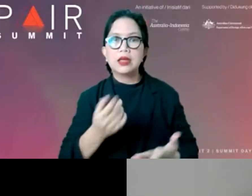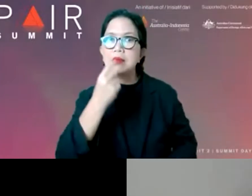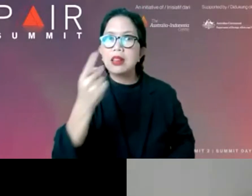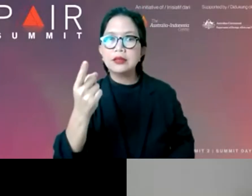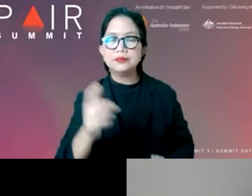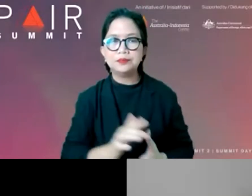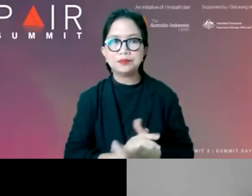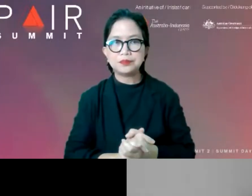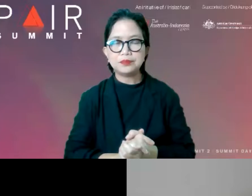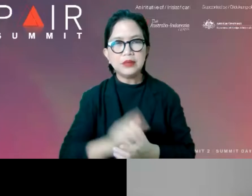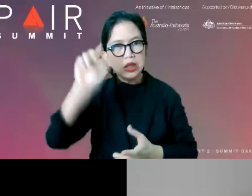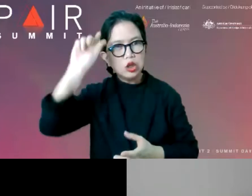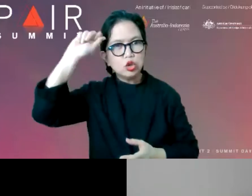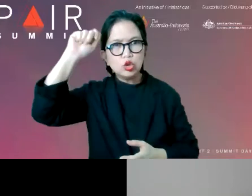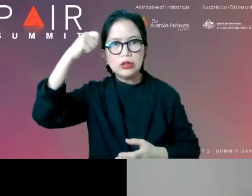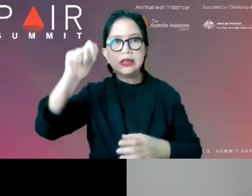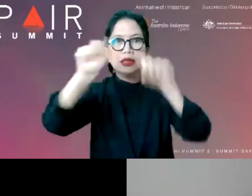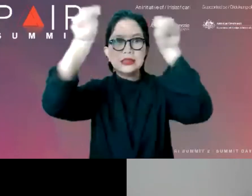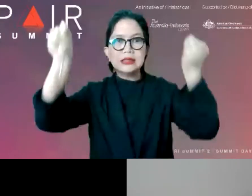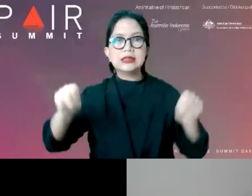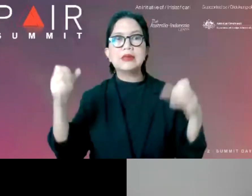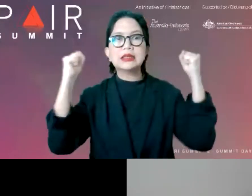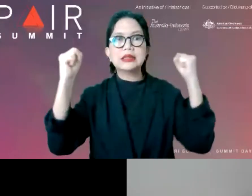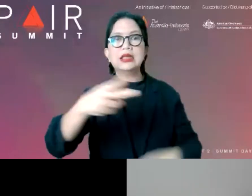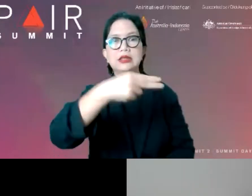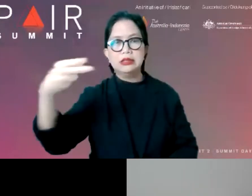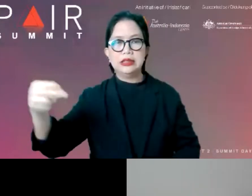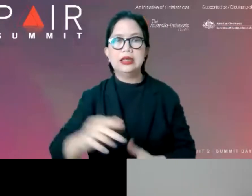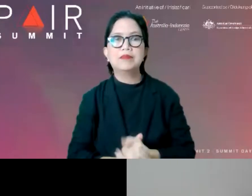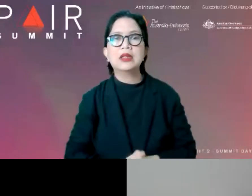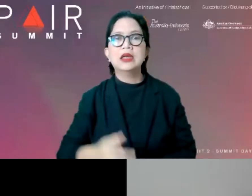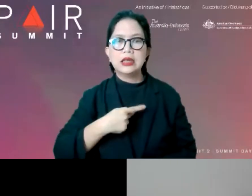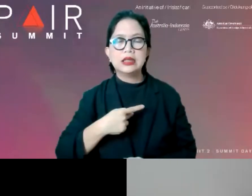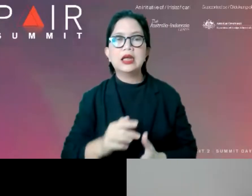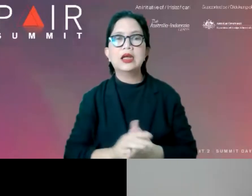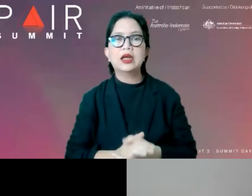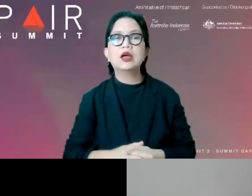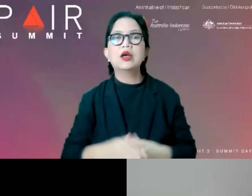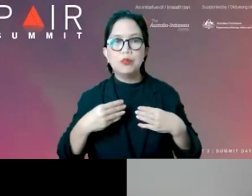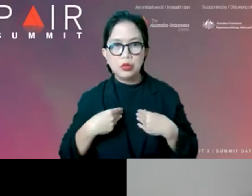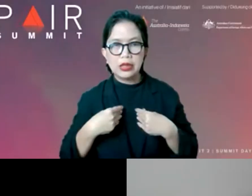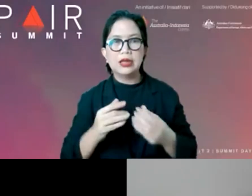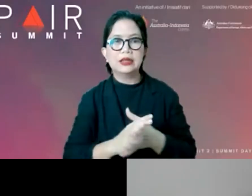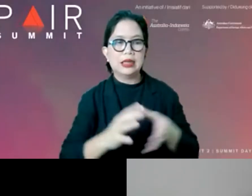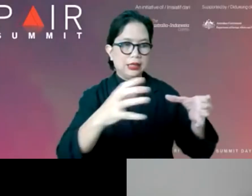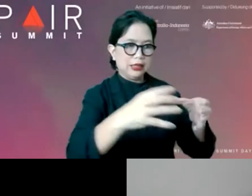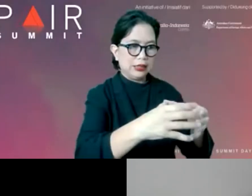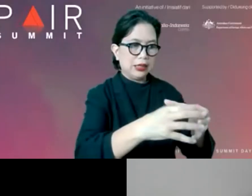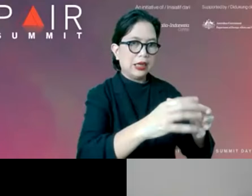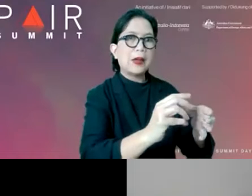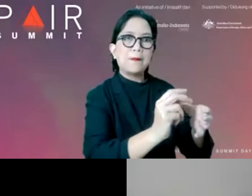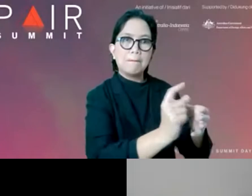in Indonesia. We have primary care. We have also secondary care. And in secondary care, we have